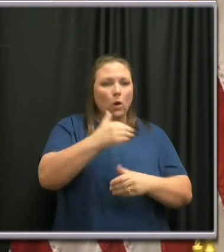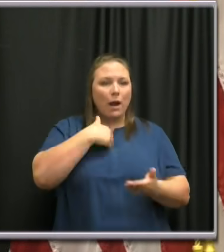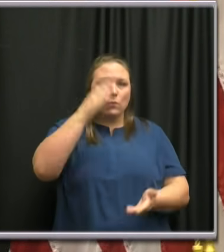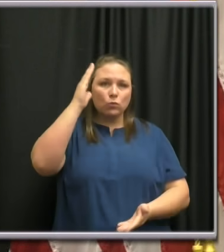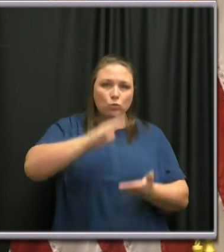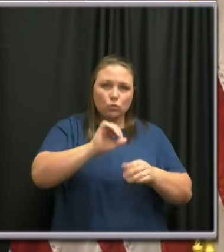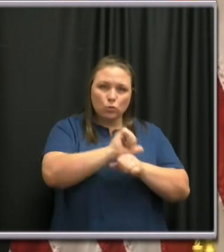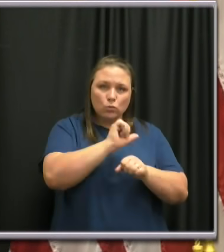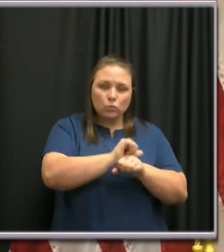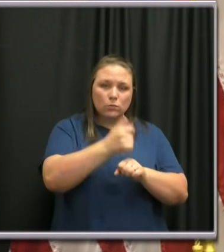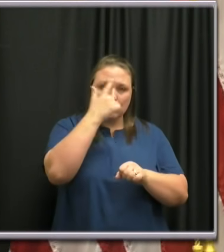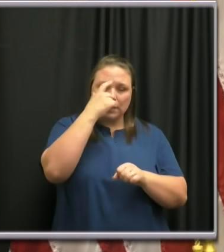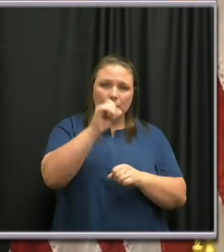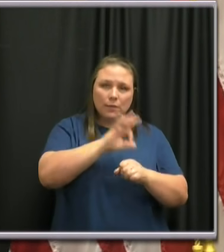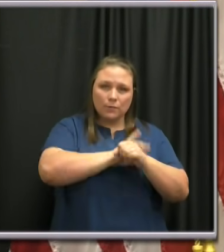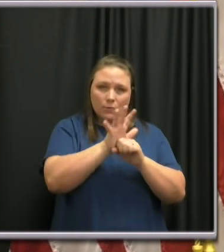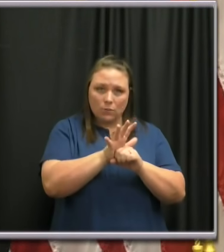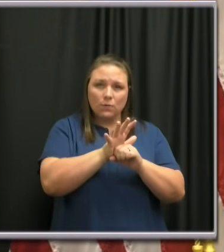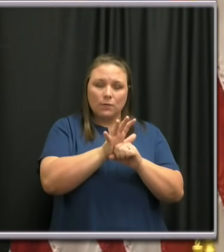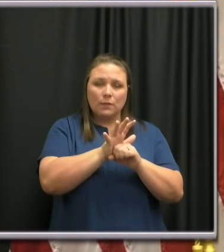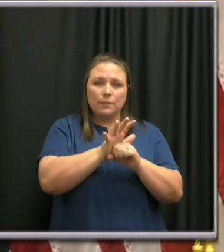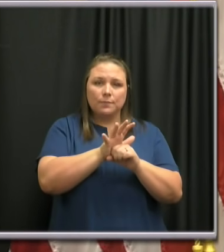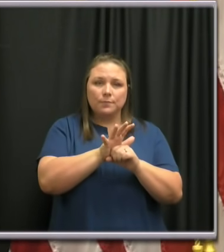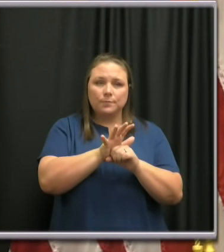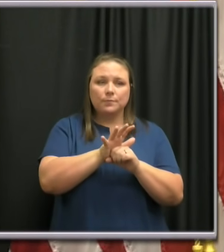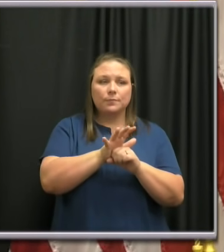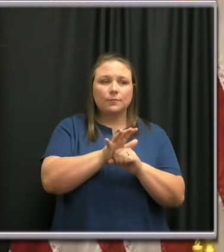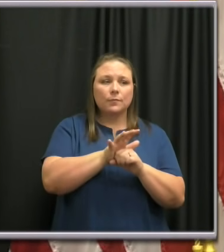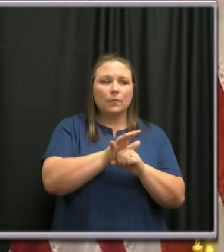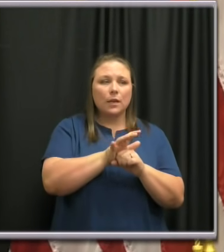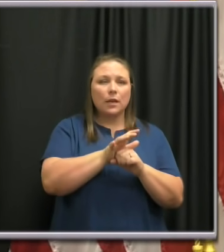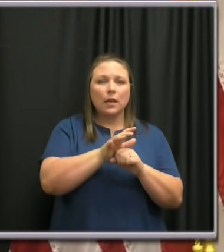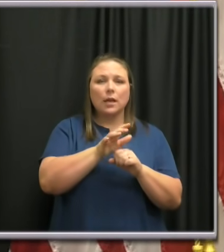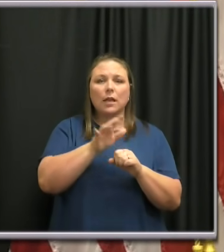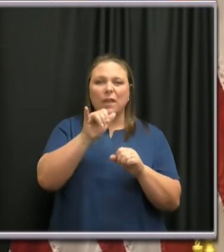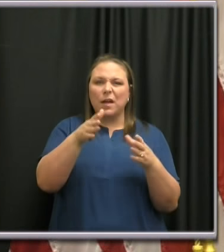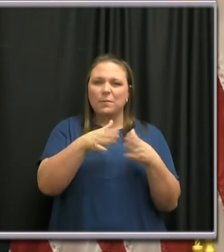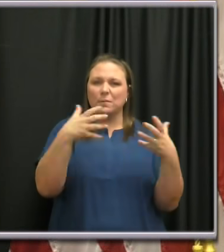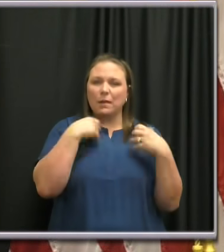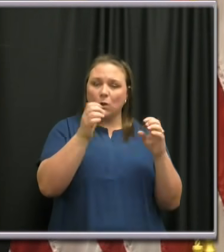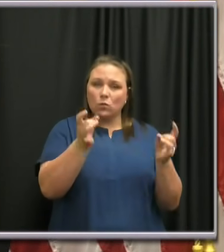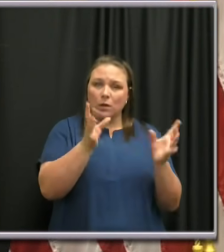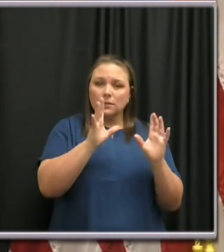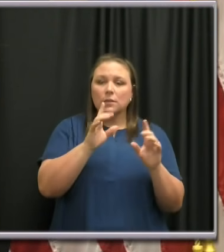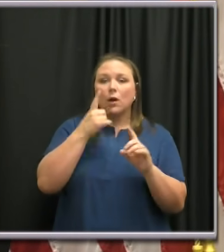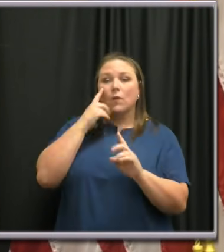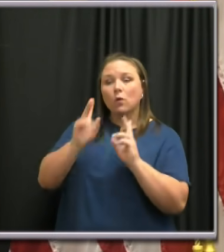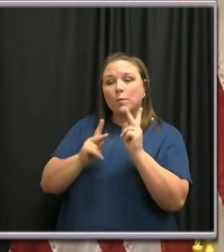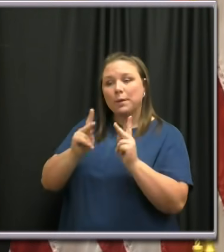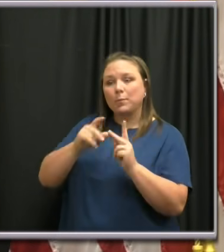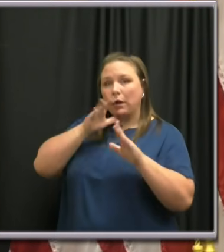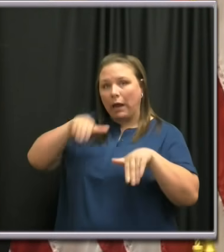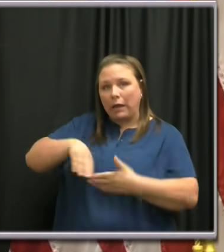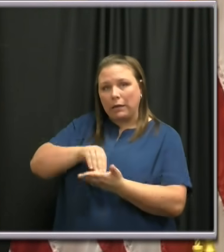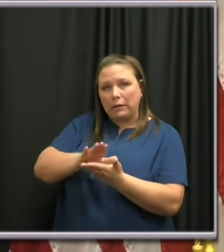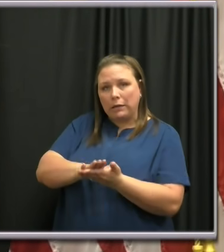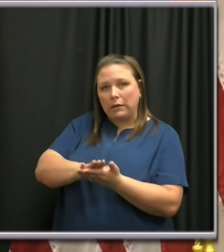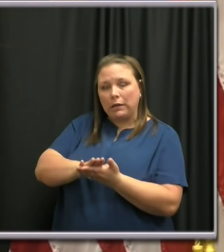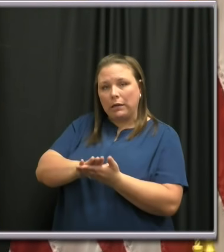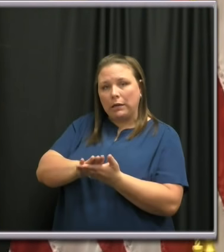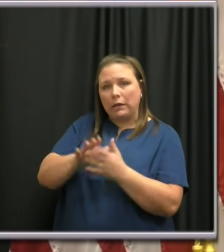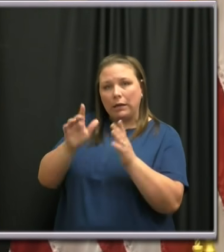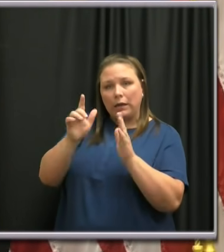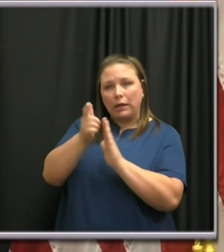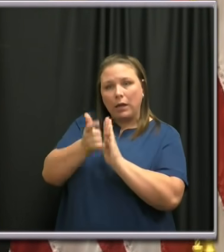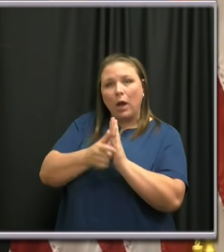reduced work because of the economic crisis accompanying this public health crisis, for undocumented Nashvillians and for mixed